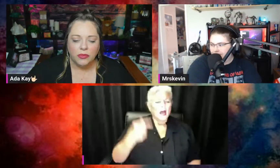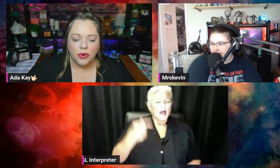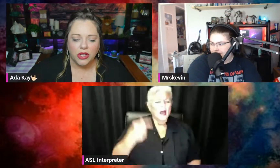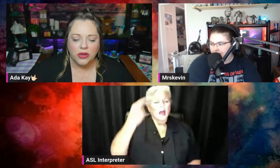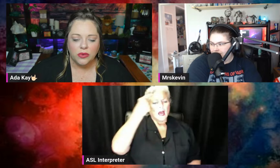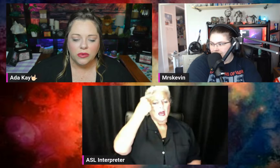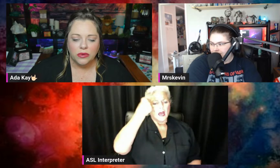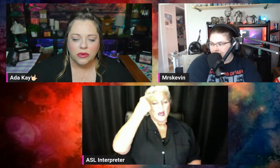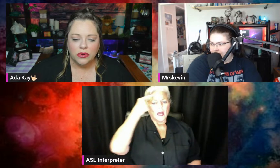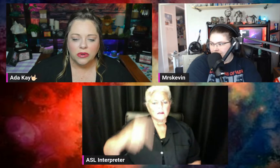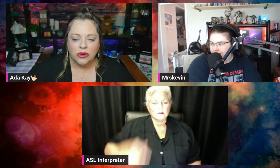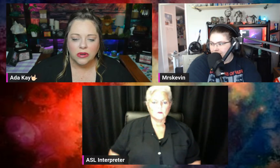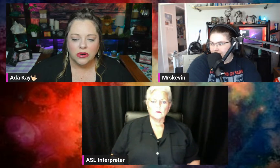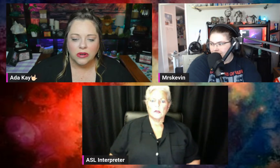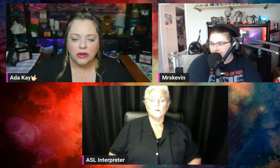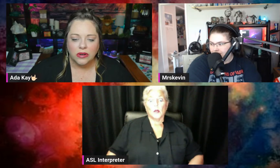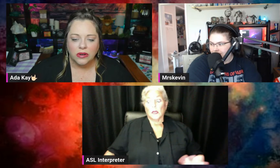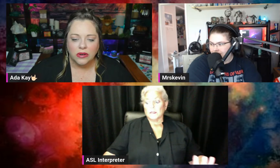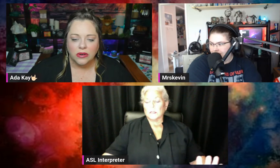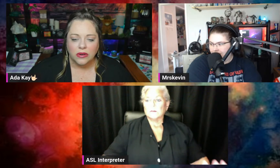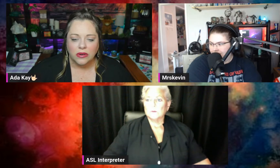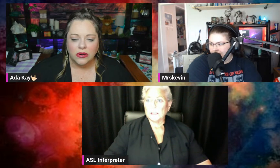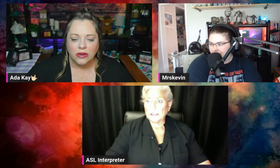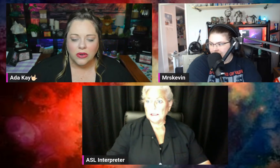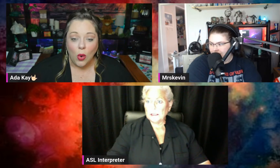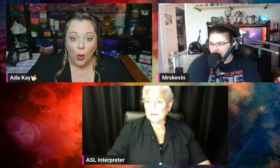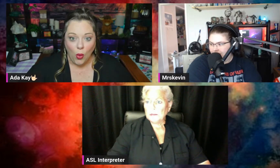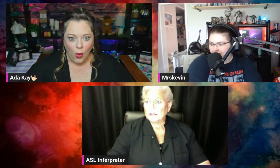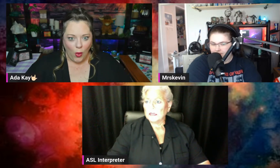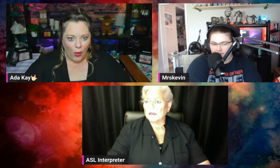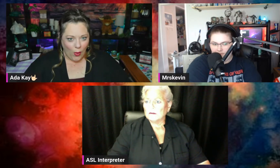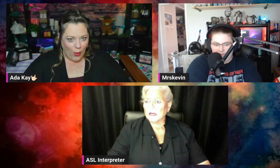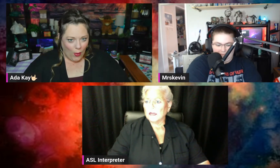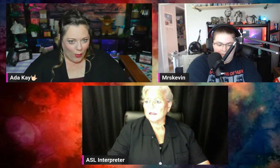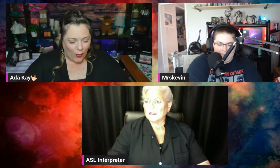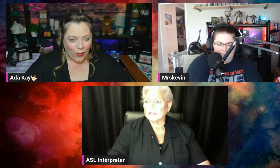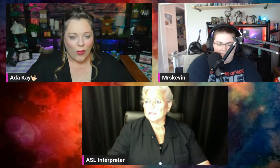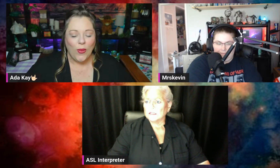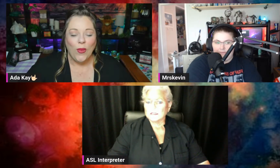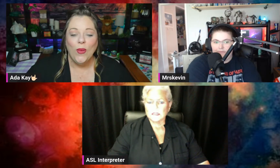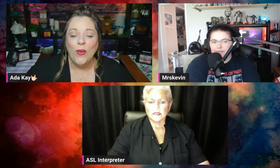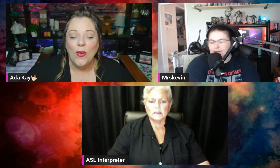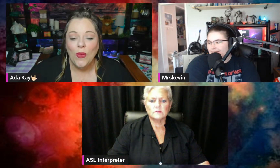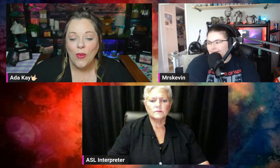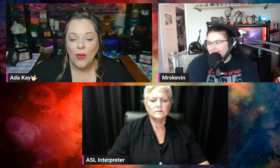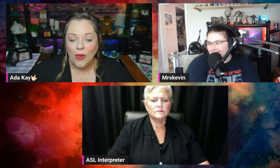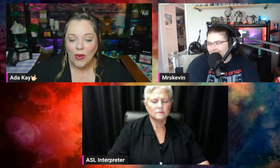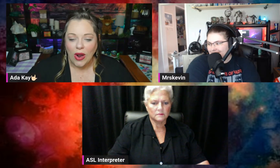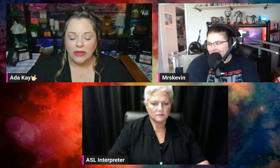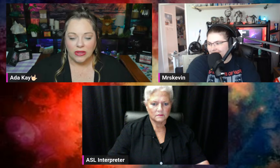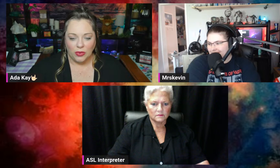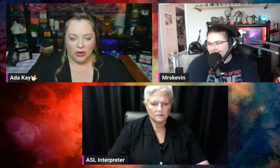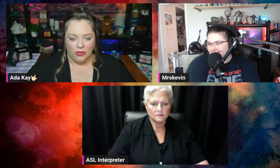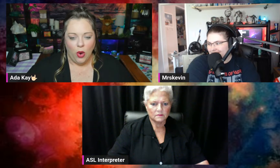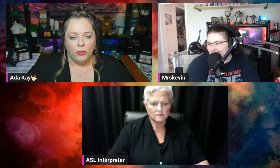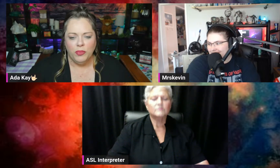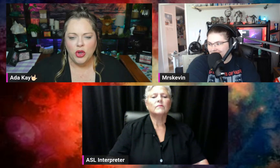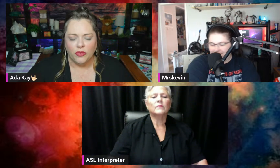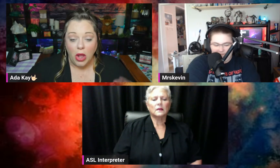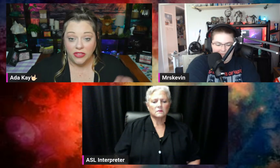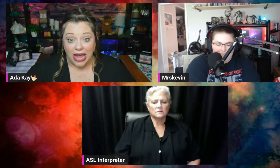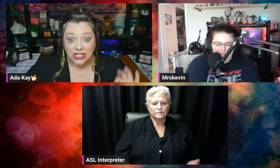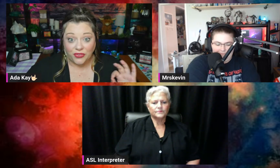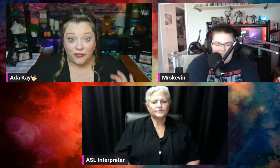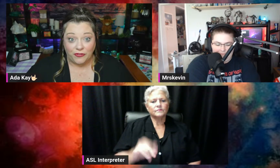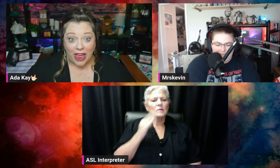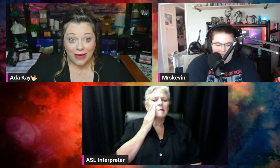Diane, I'm bringing you. Oh, I'm right. Woohoo! Woo! There we go. Oh,